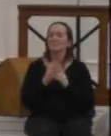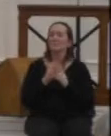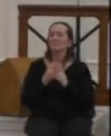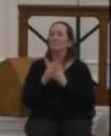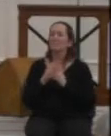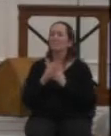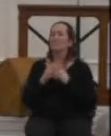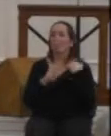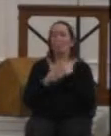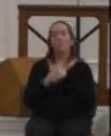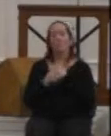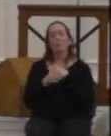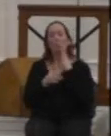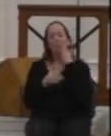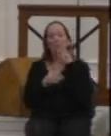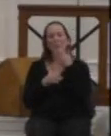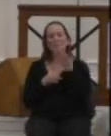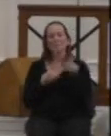And we will too.